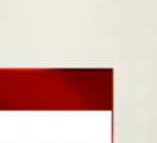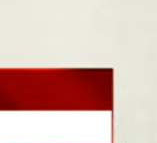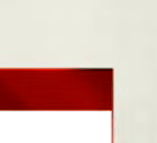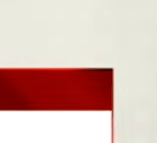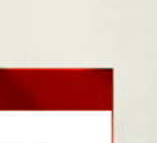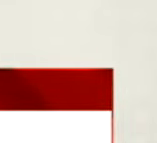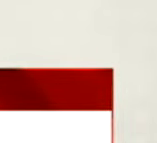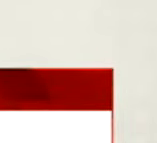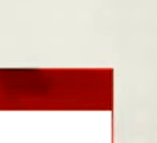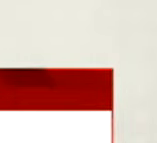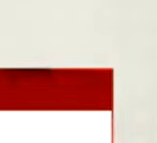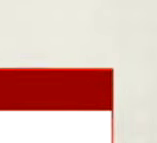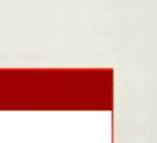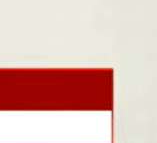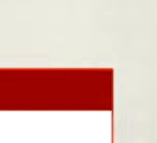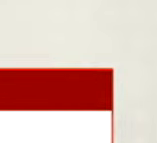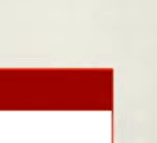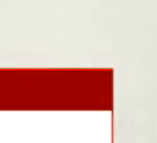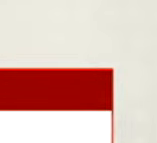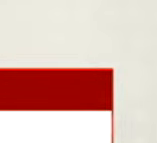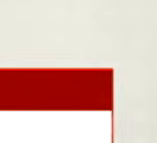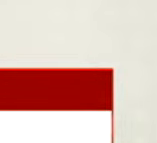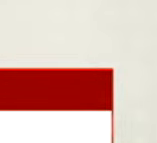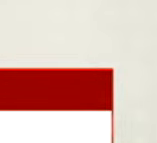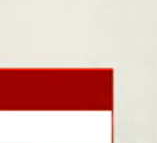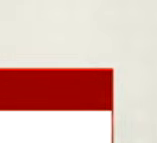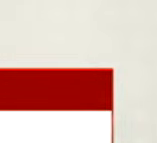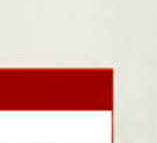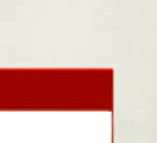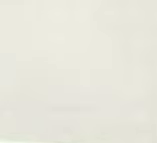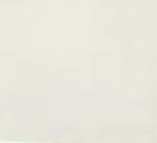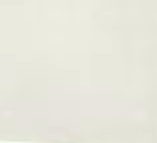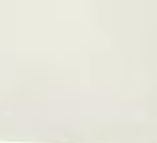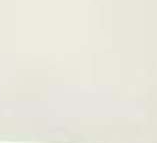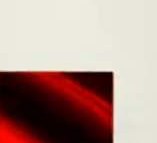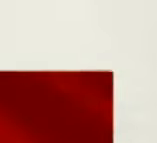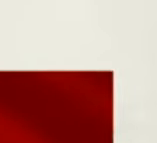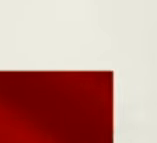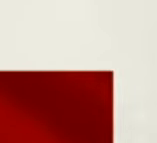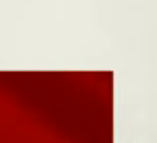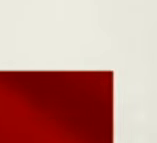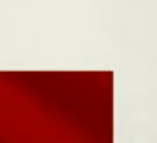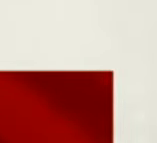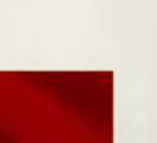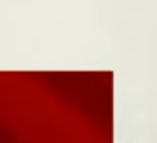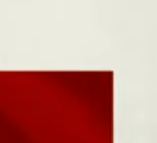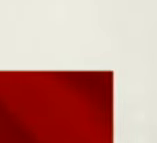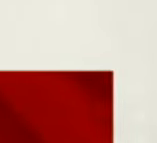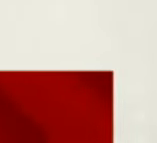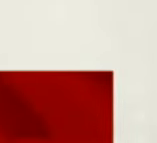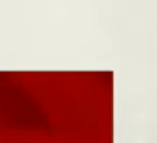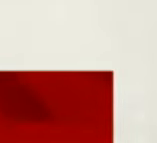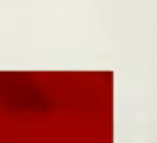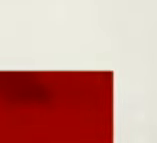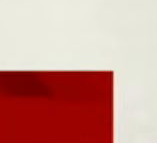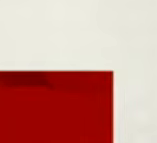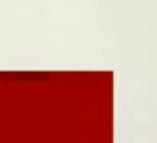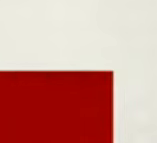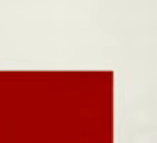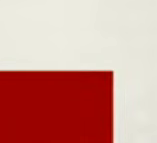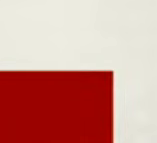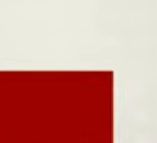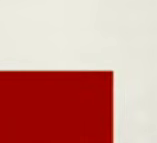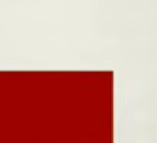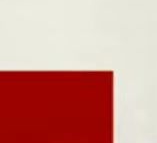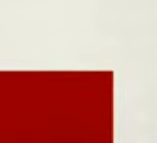want to leave you with the weekly feature on Savage Netizens, just looking at what netizens have been doing online. Now, keyboard warriors seem